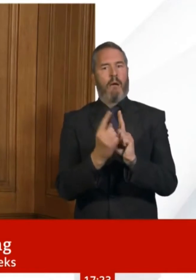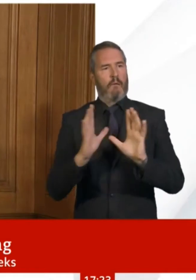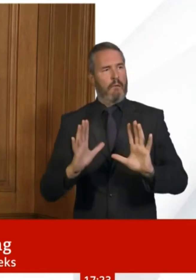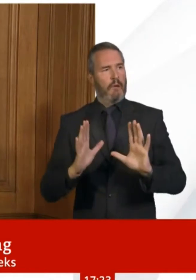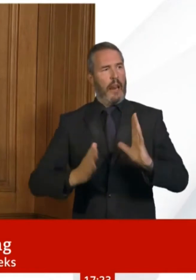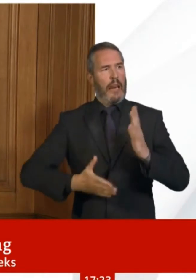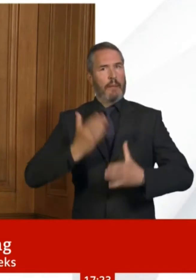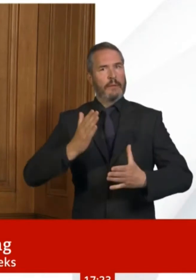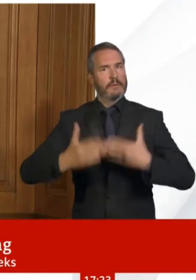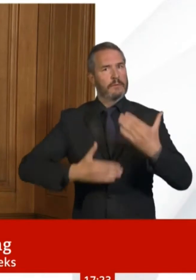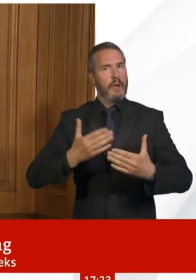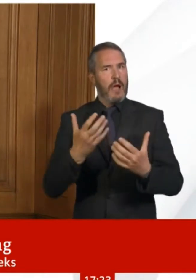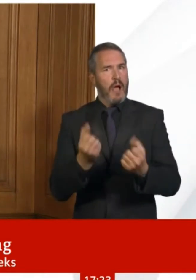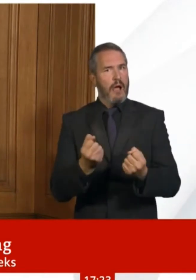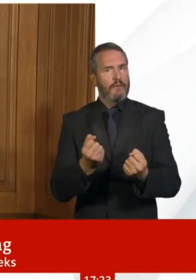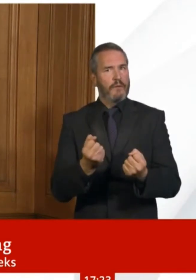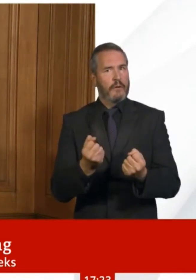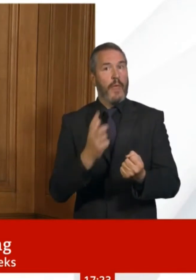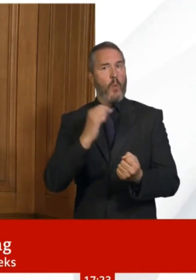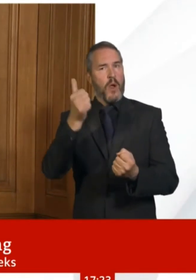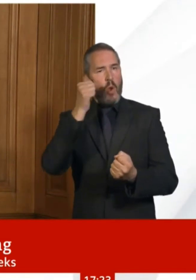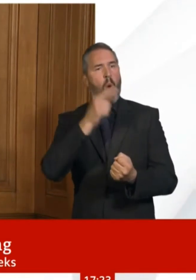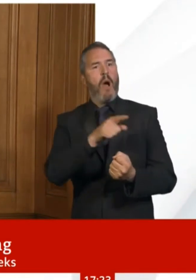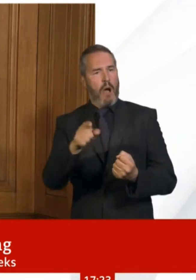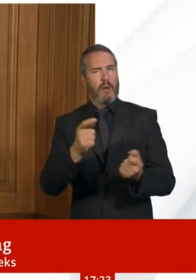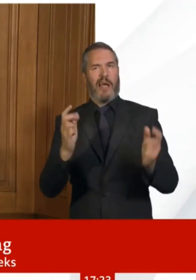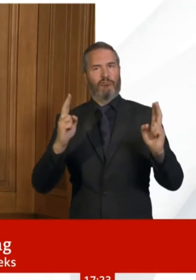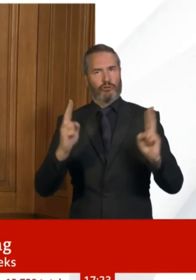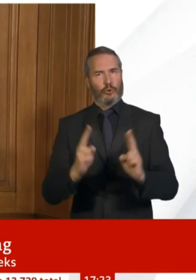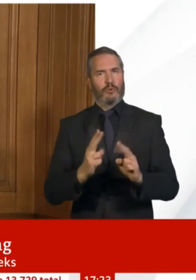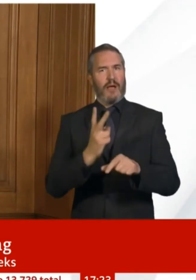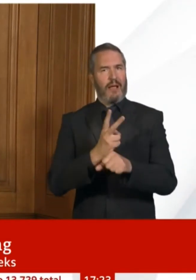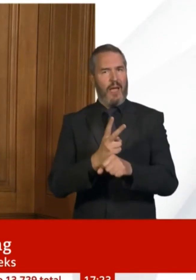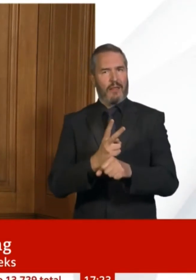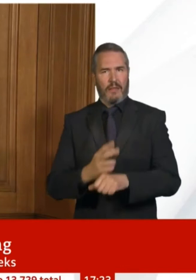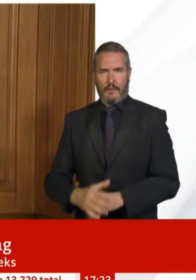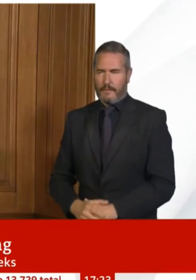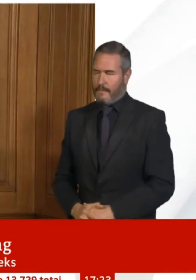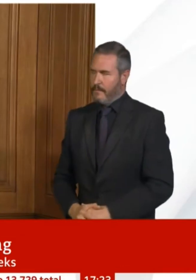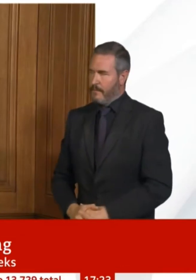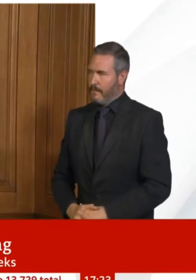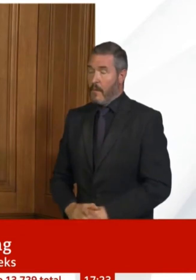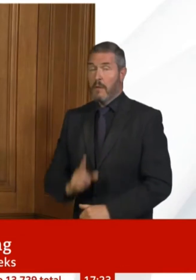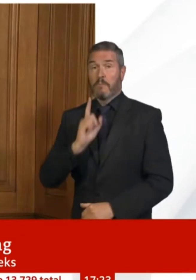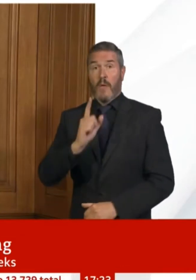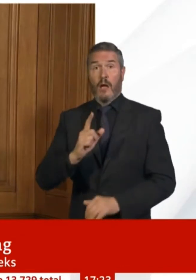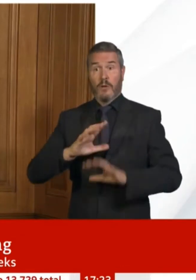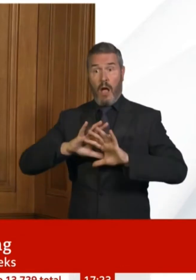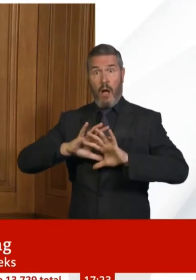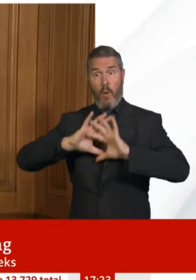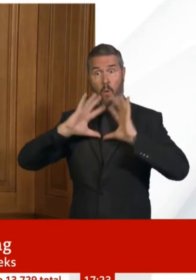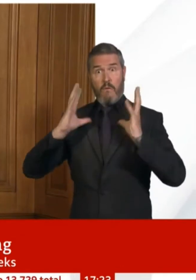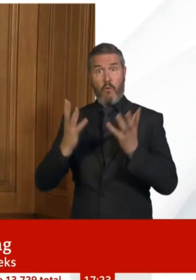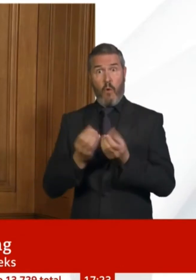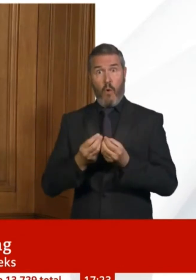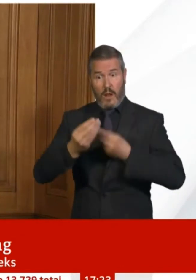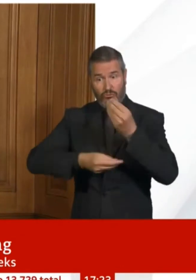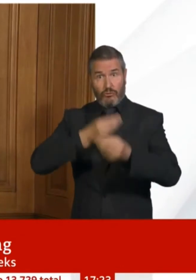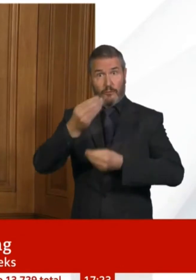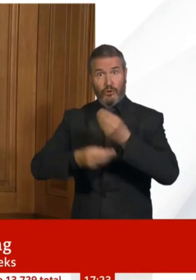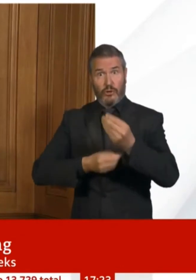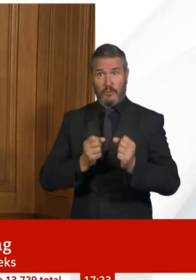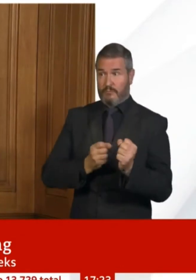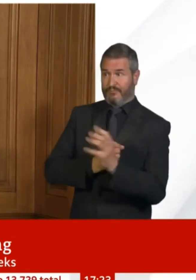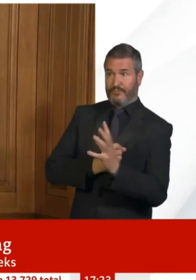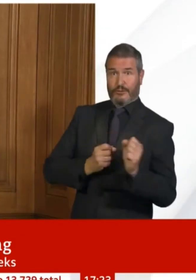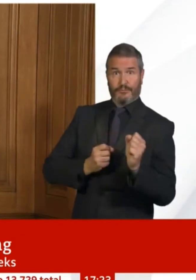the appropriate measures are in place to try and reduce the R there. But it doesn't change the overall view that I've described,